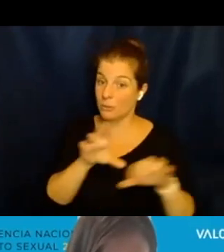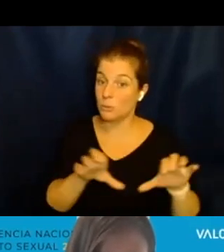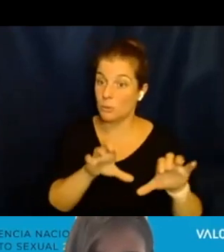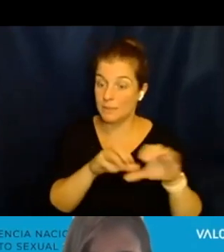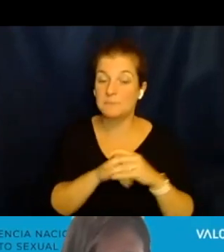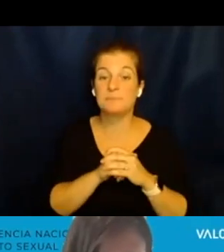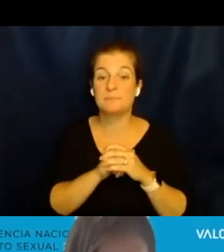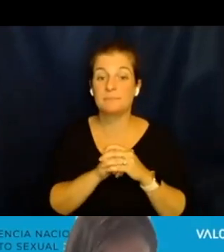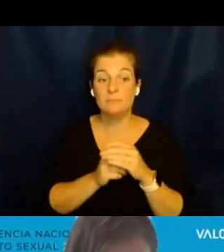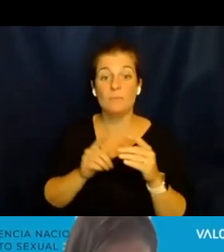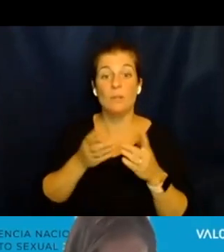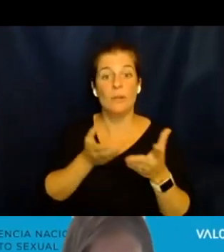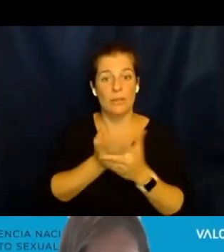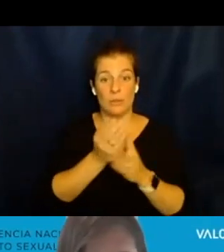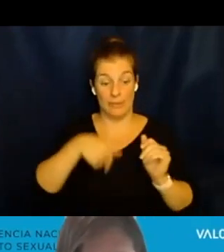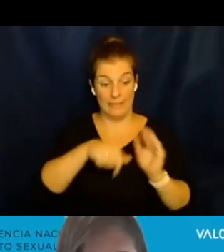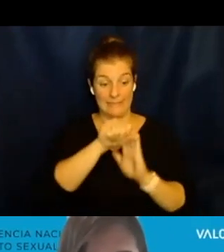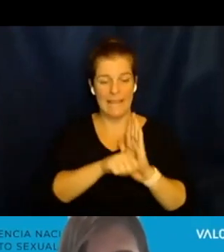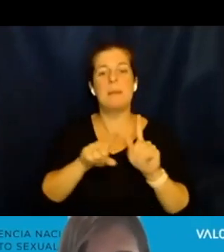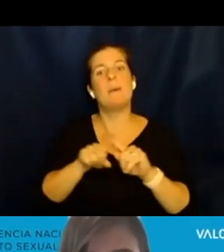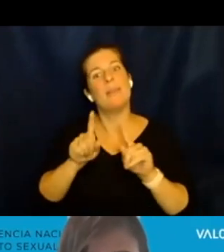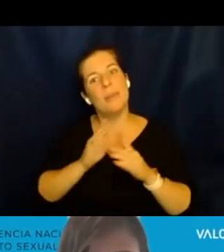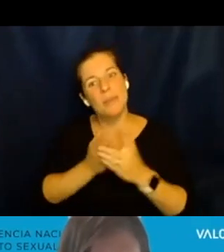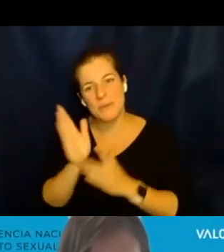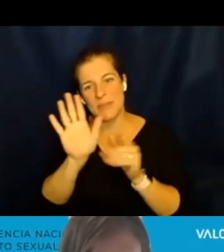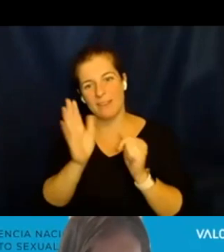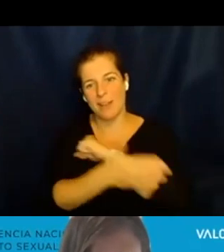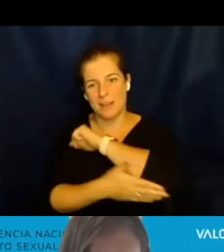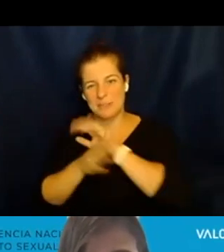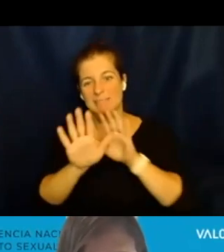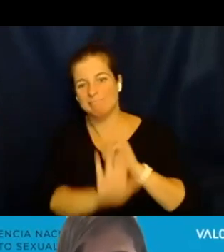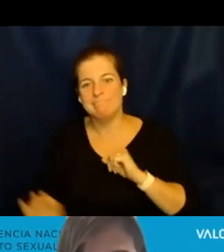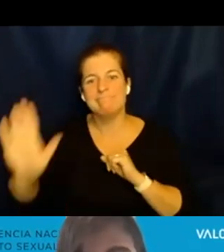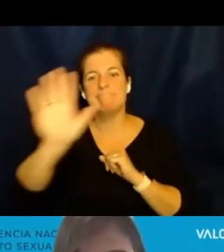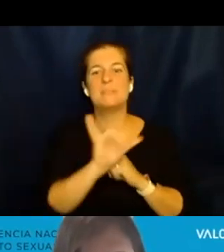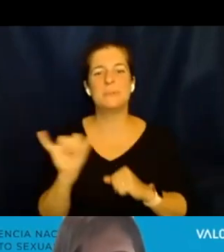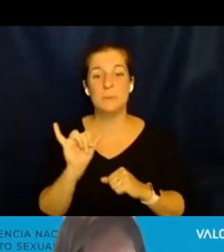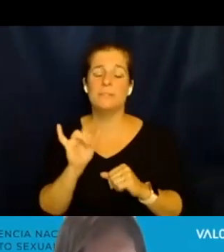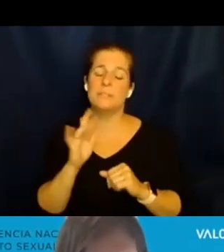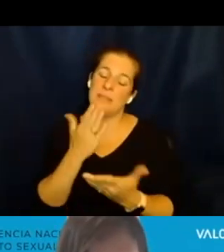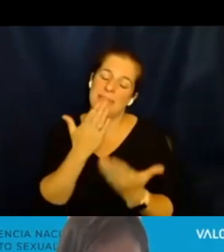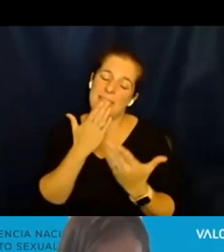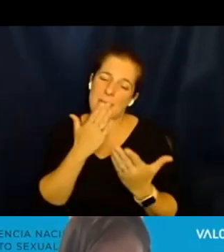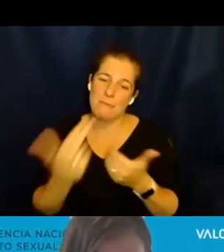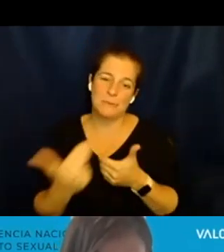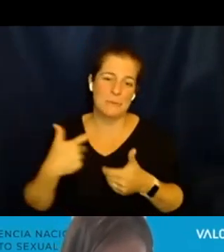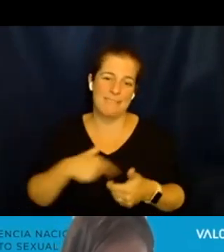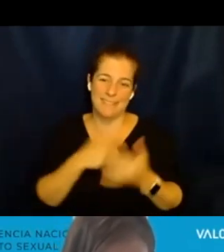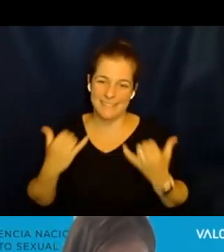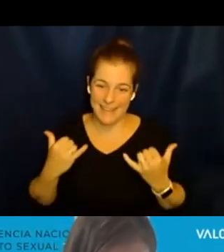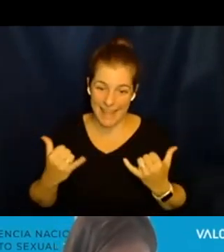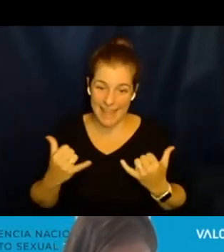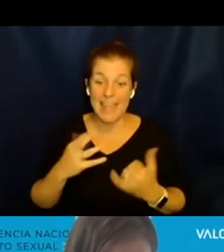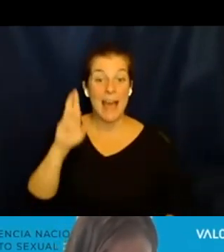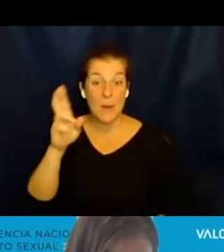state, but also throughout the entire country. So, it's a pleasure that you are all joining us, and I'm glad, and I hope that you all can